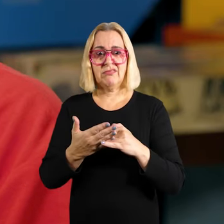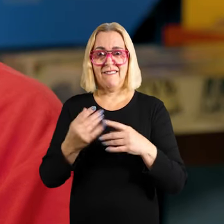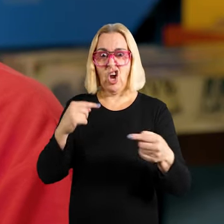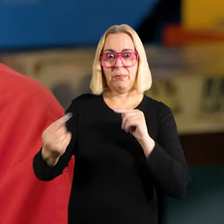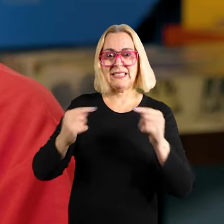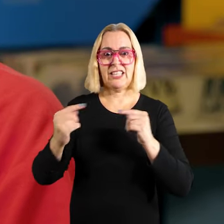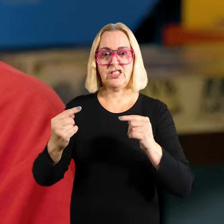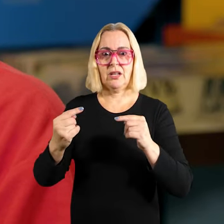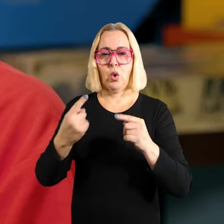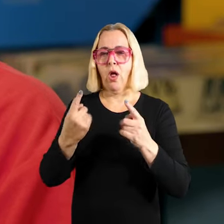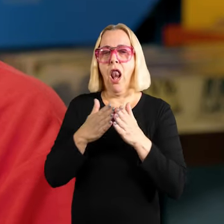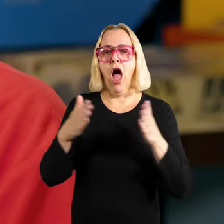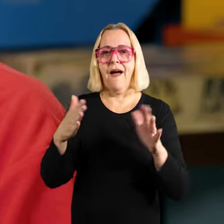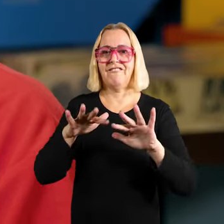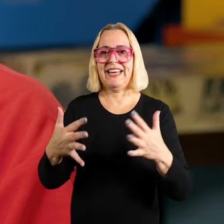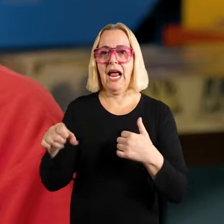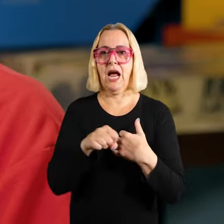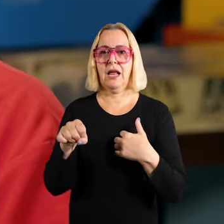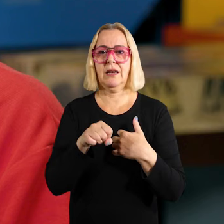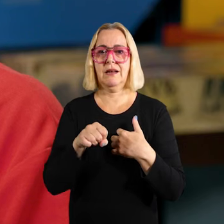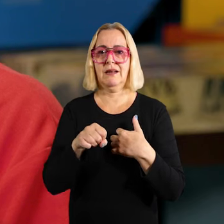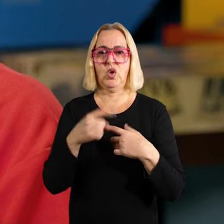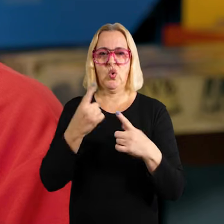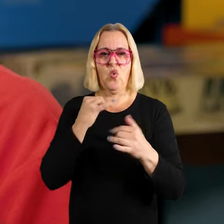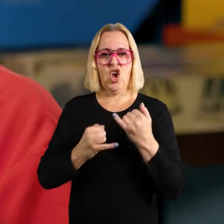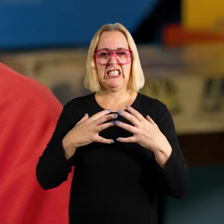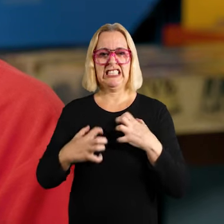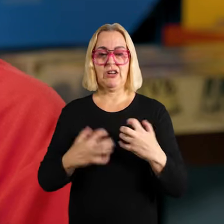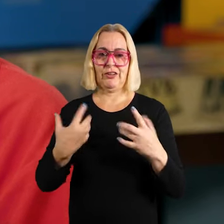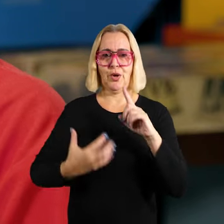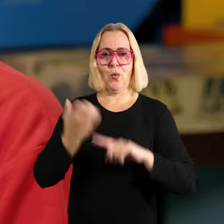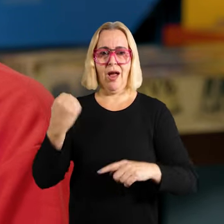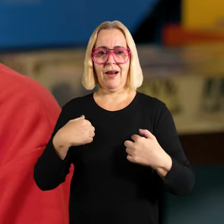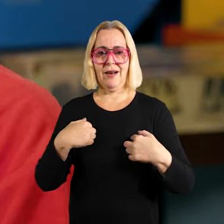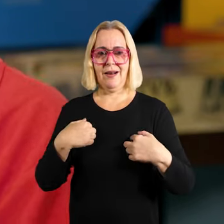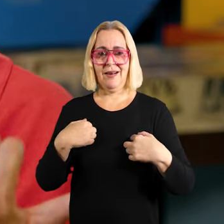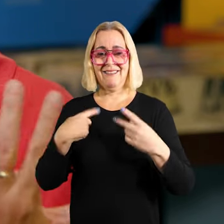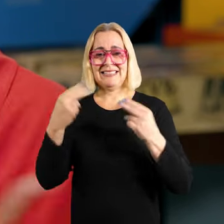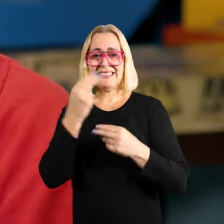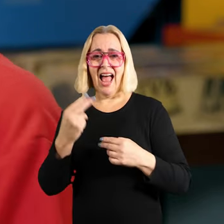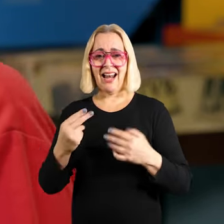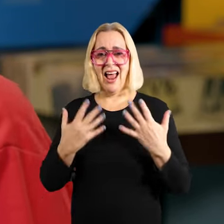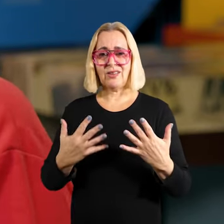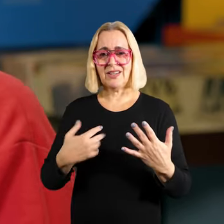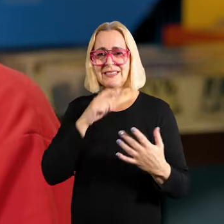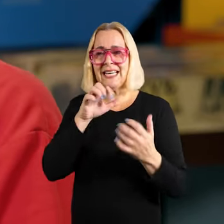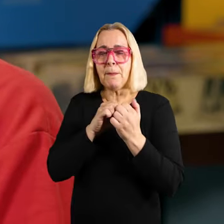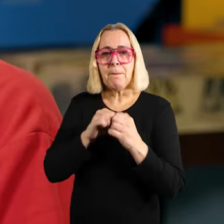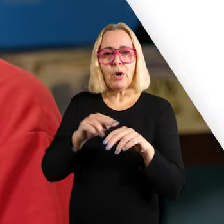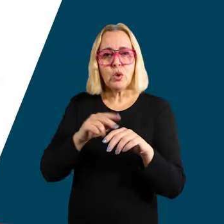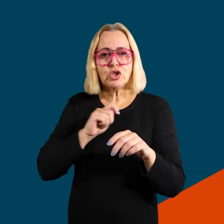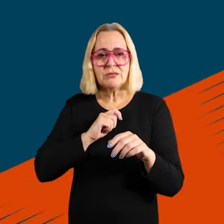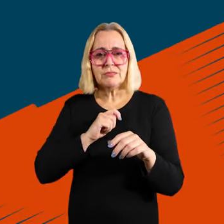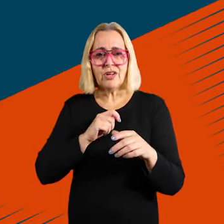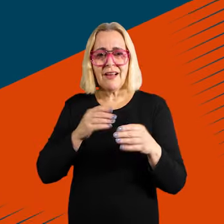competition who could go the longest without ironing their shirt and wear the most creased shirt, and of course I won.